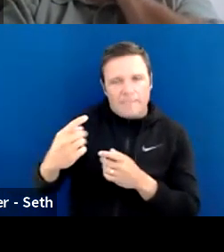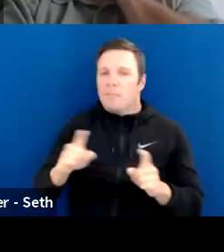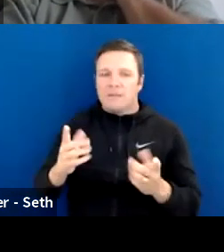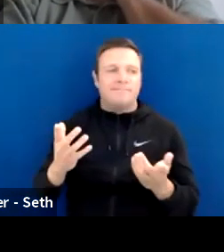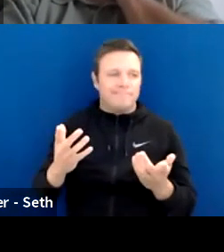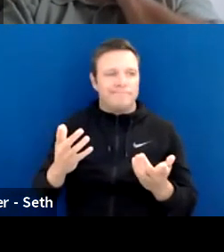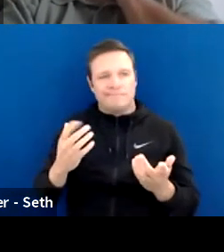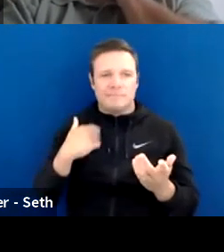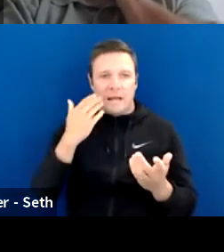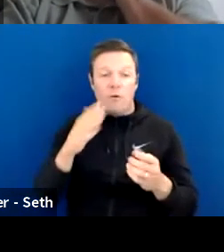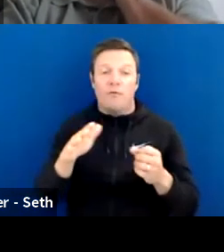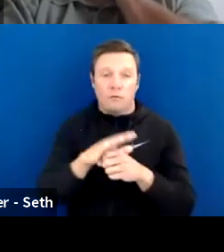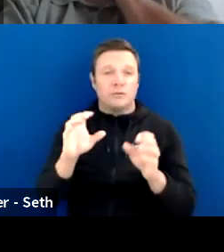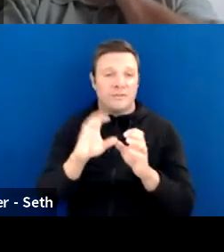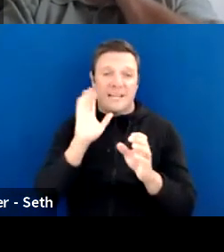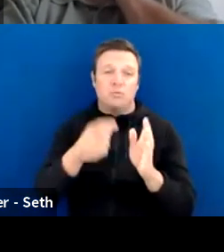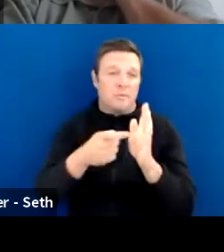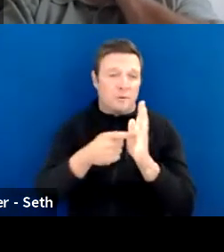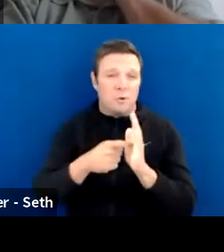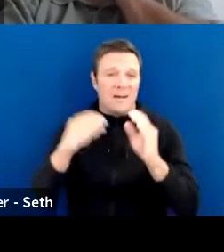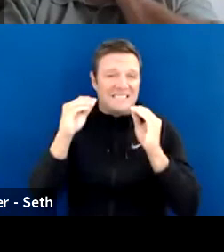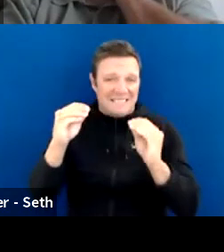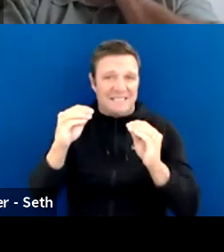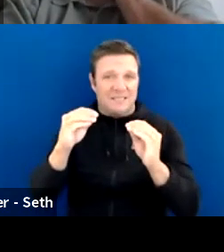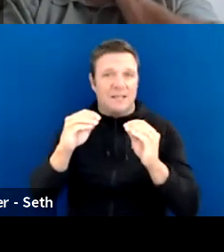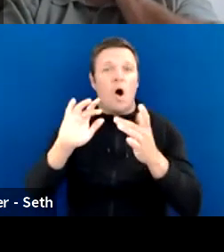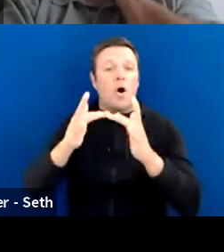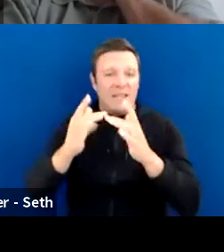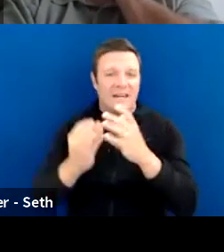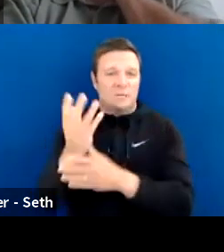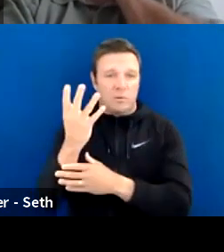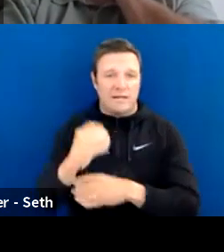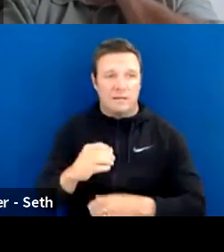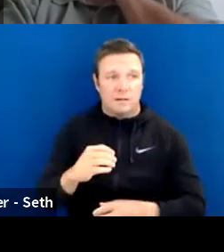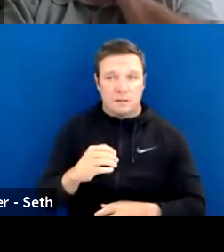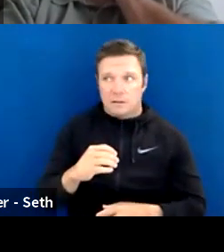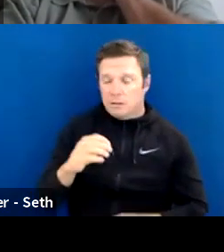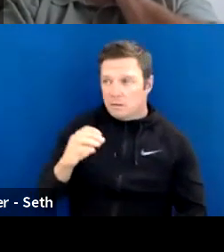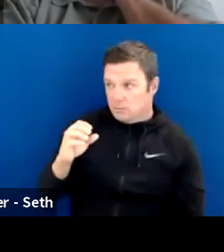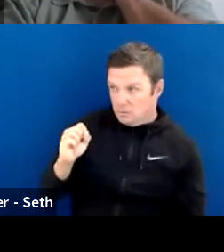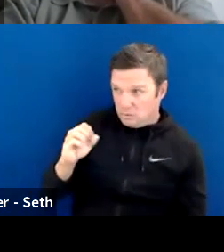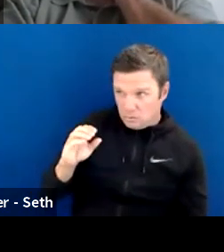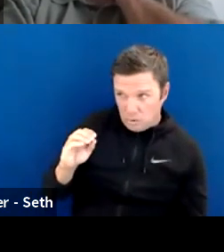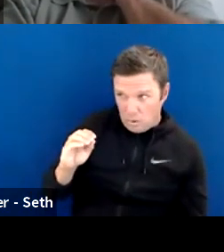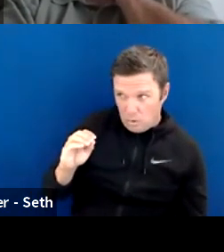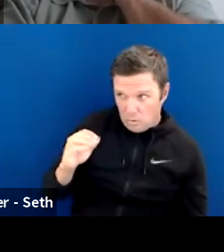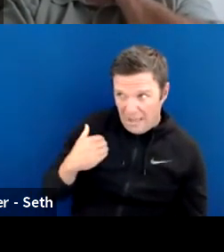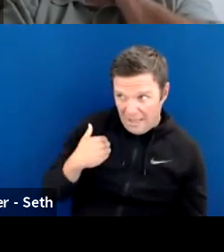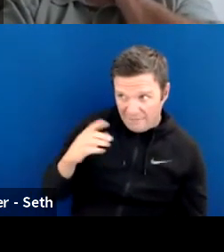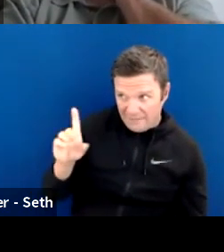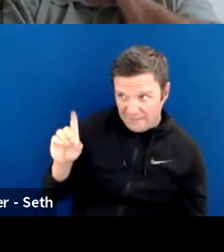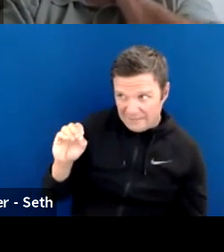teach online in the spring. So DEC 101 if I had Deck 101 and I